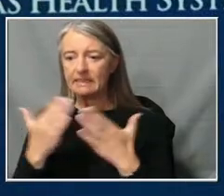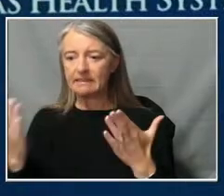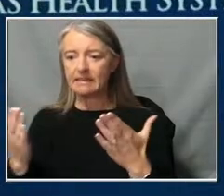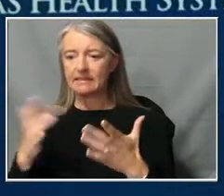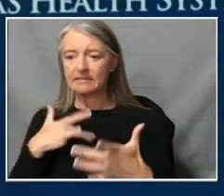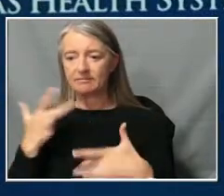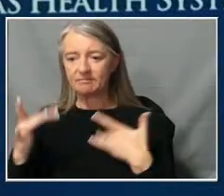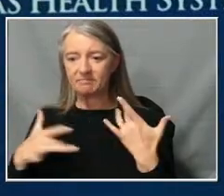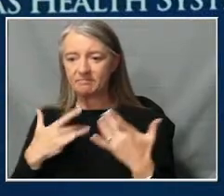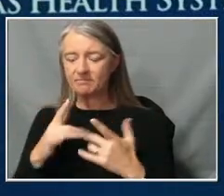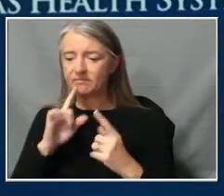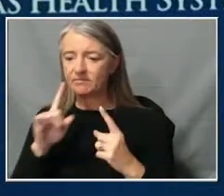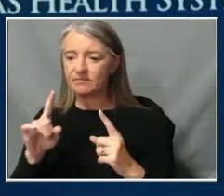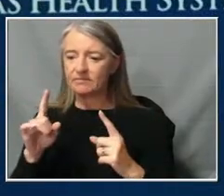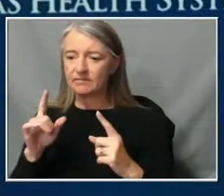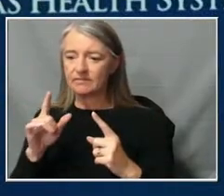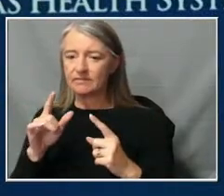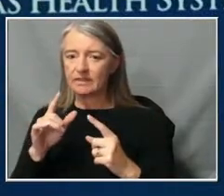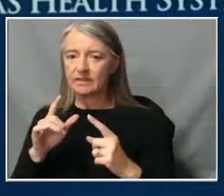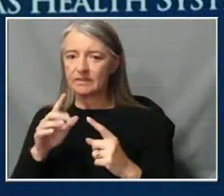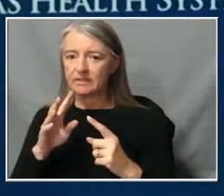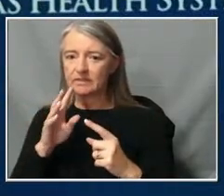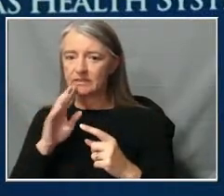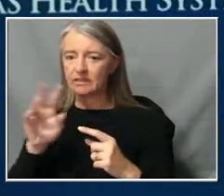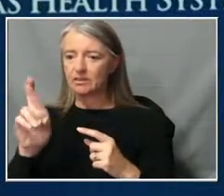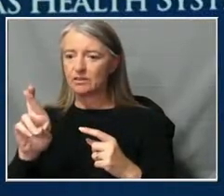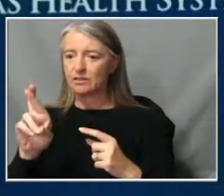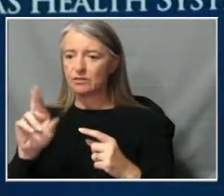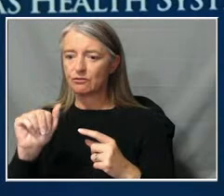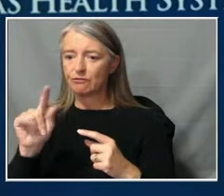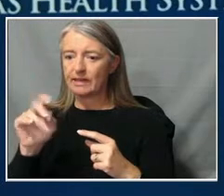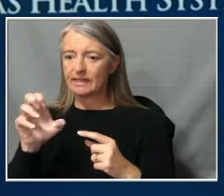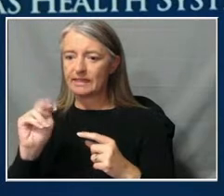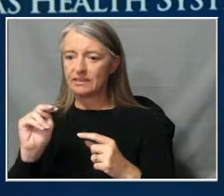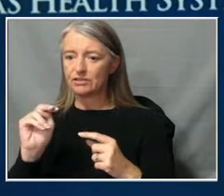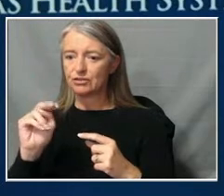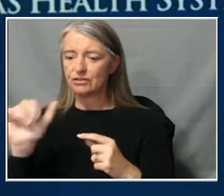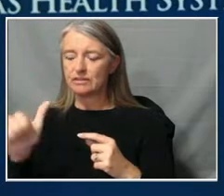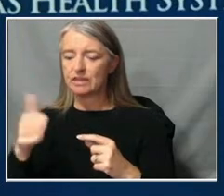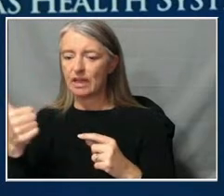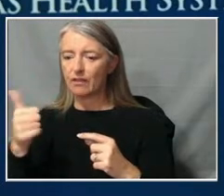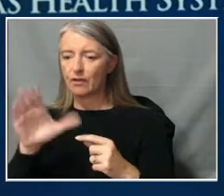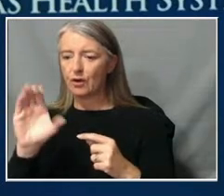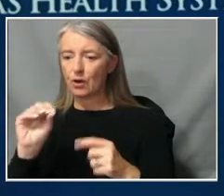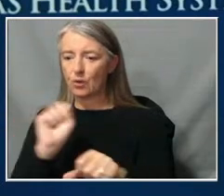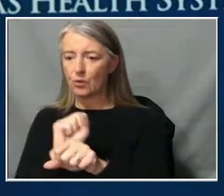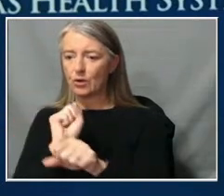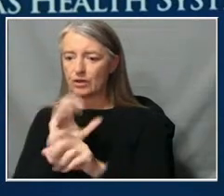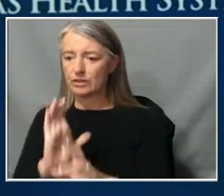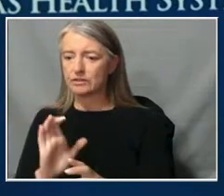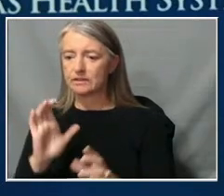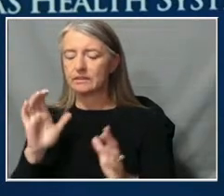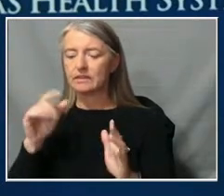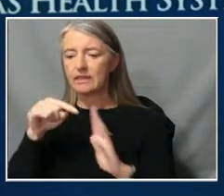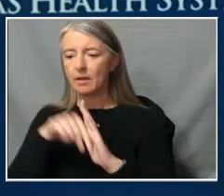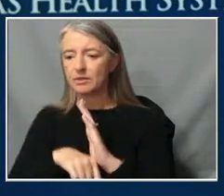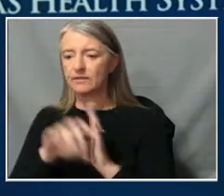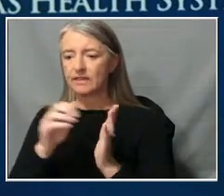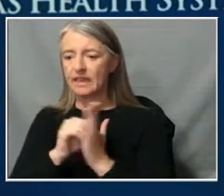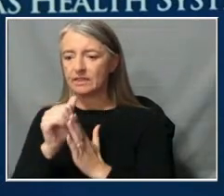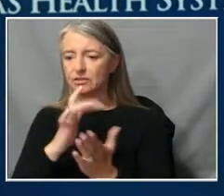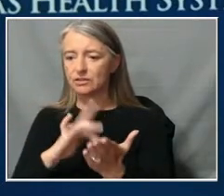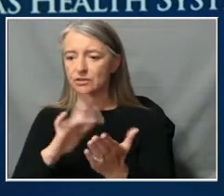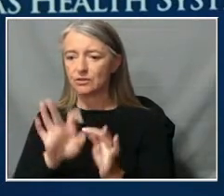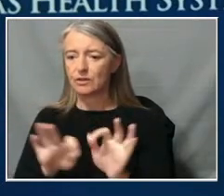exciting, and I defer certainly to my radiation oncology colleagues, but as a comprehensive cancer center, I think it's critical that we have all